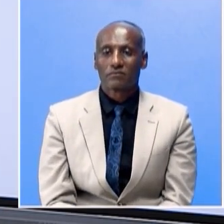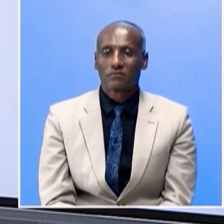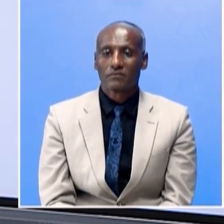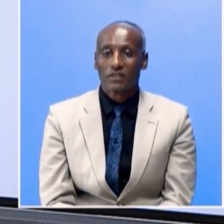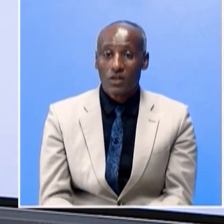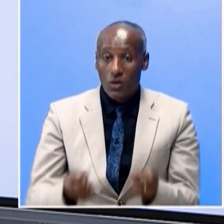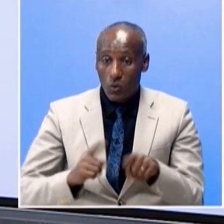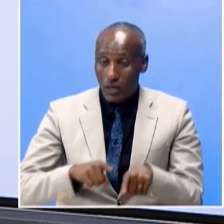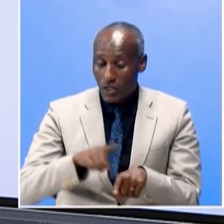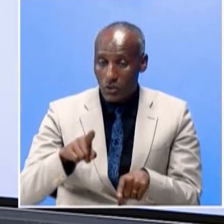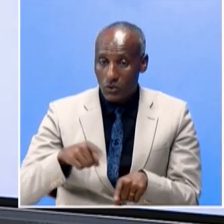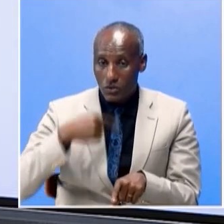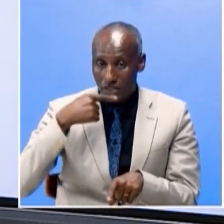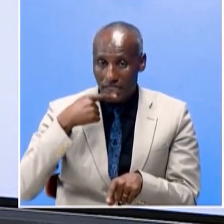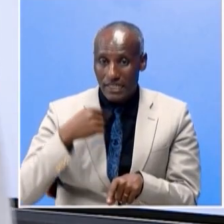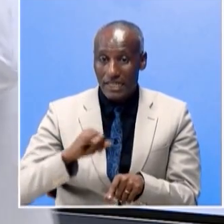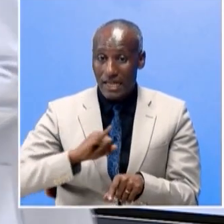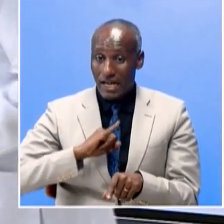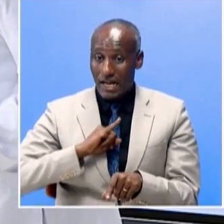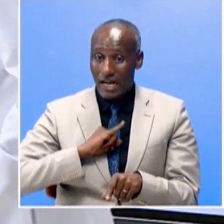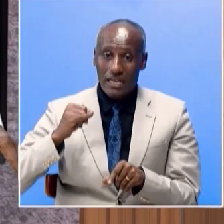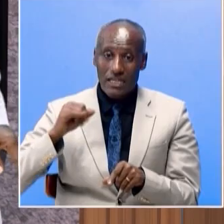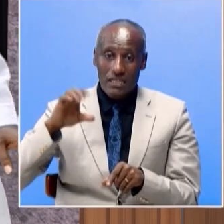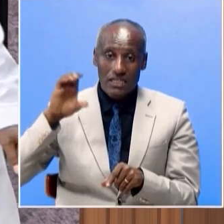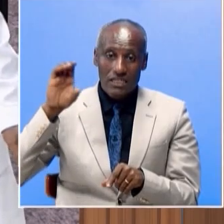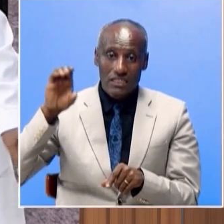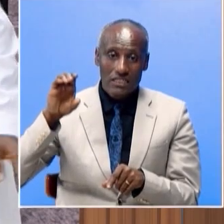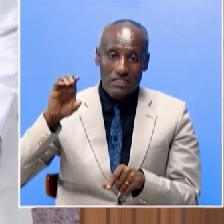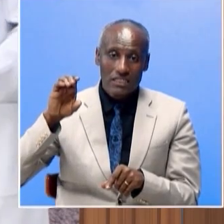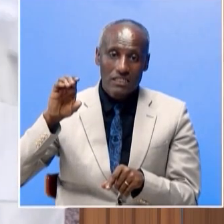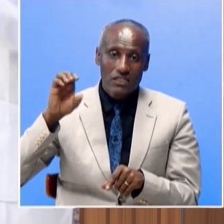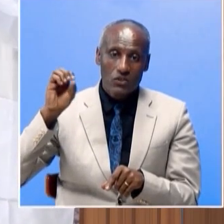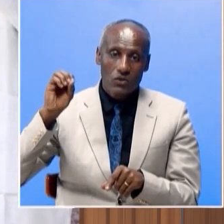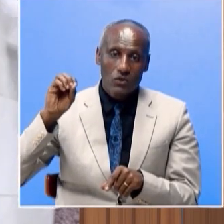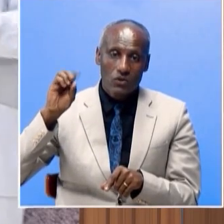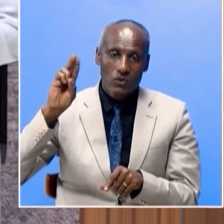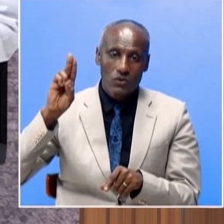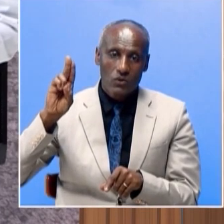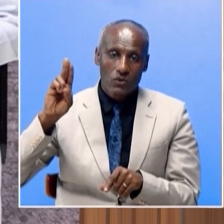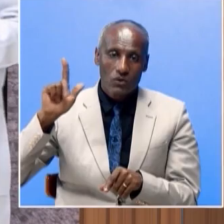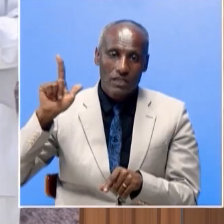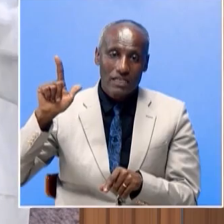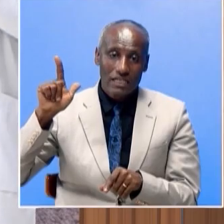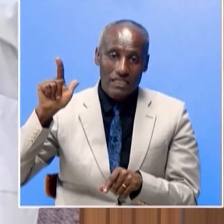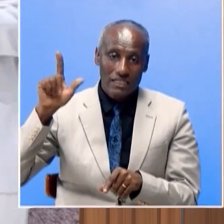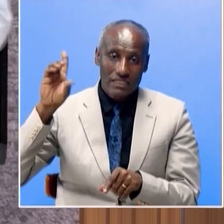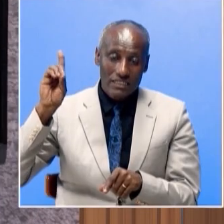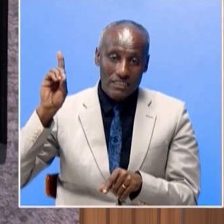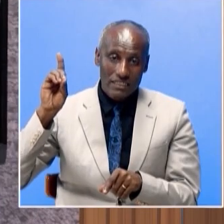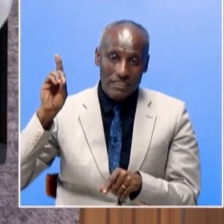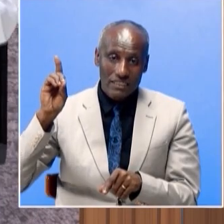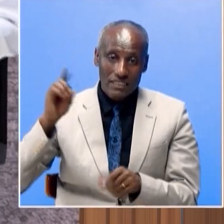When I say I could write in Arabic, in the word could is modal verb. It